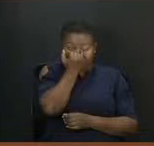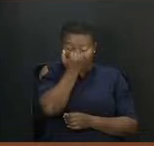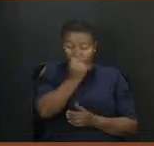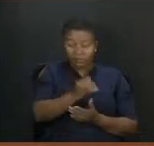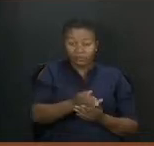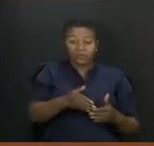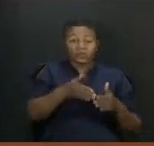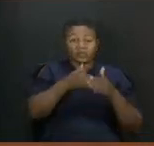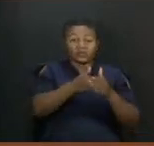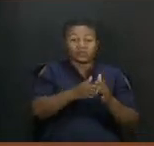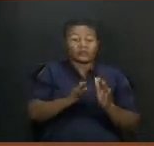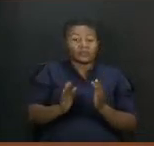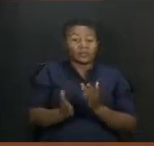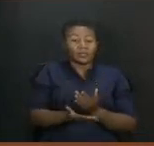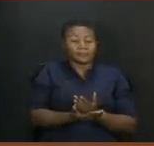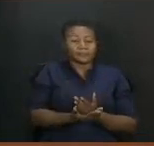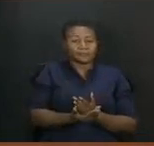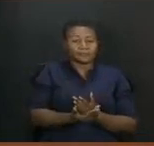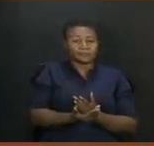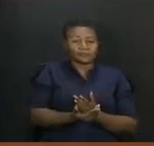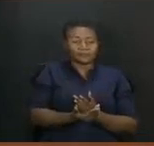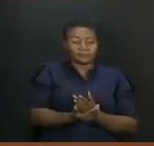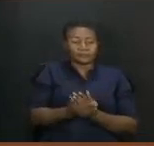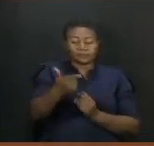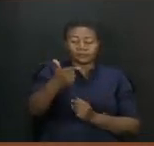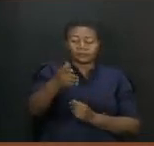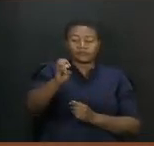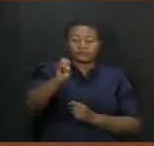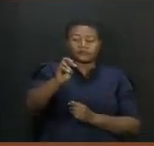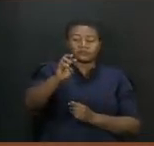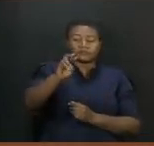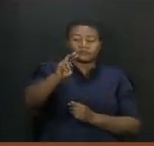led by General Aite,